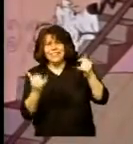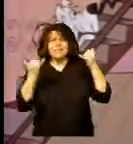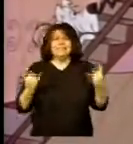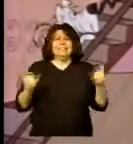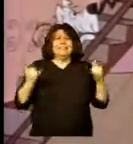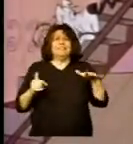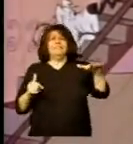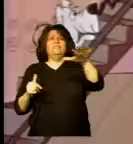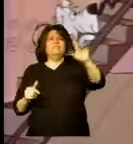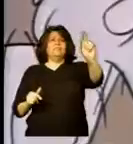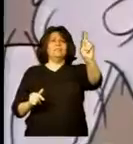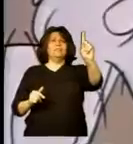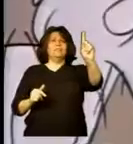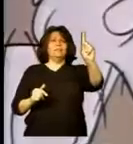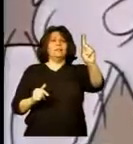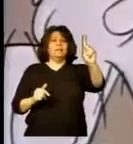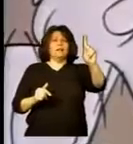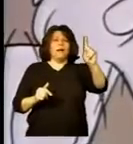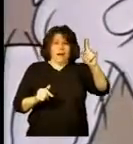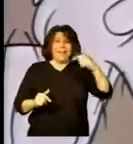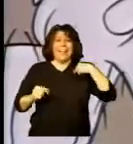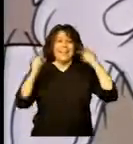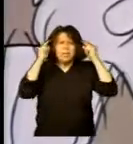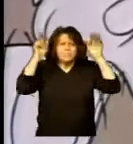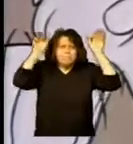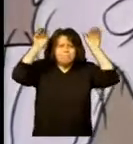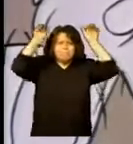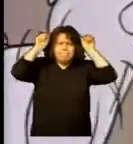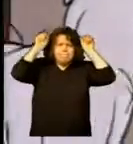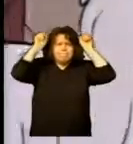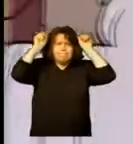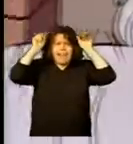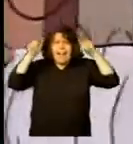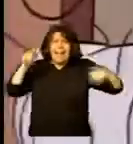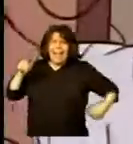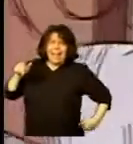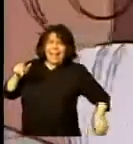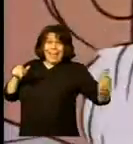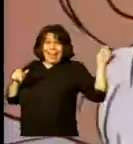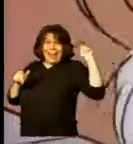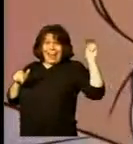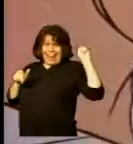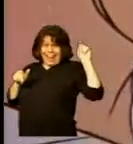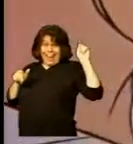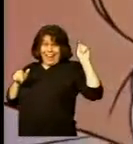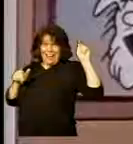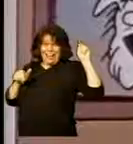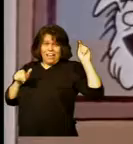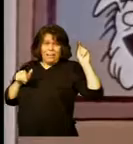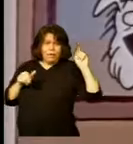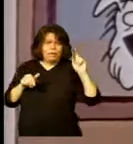he be? With his ears cut short and his tail cut